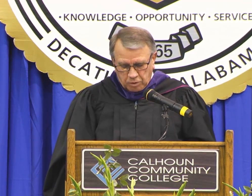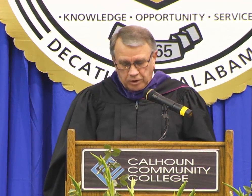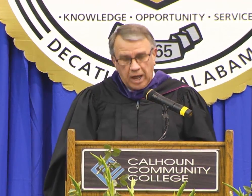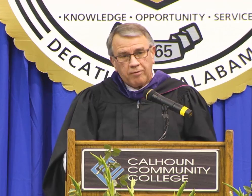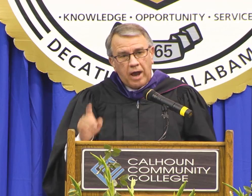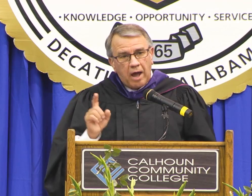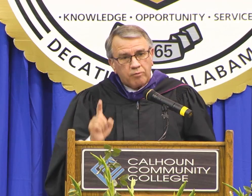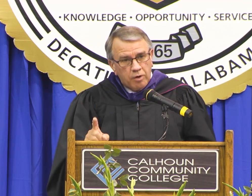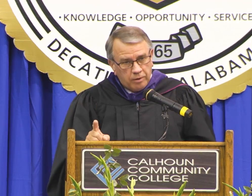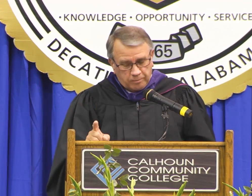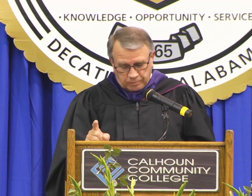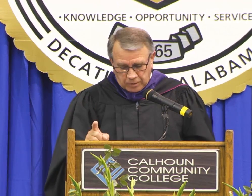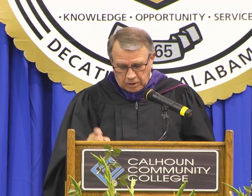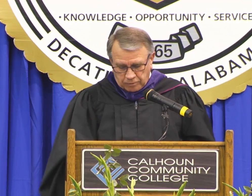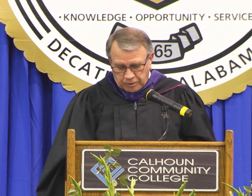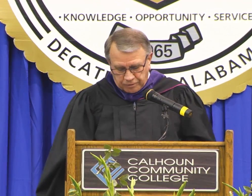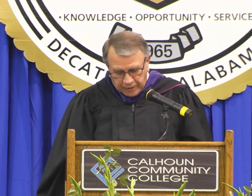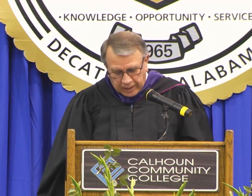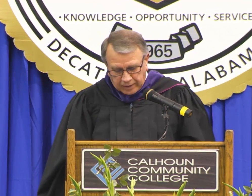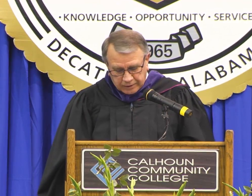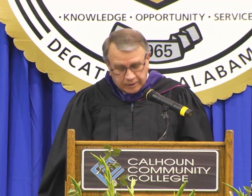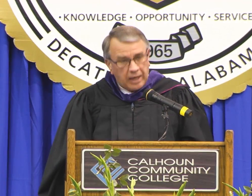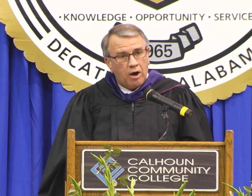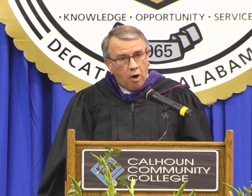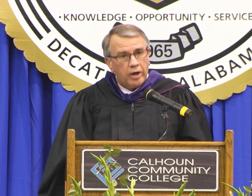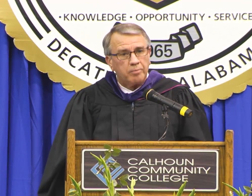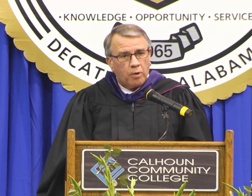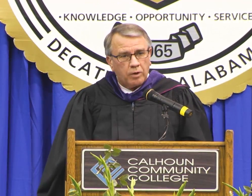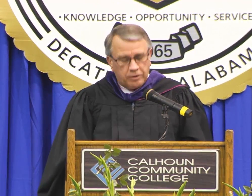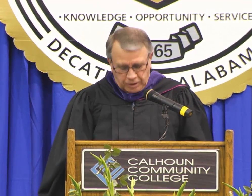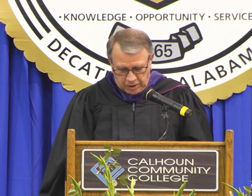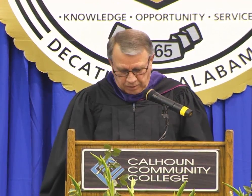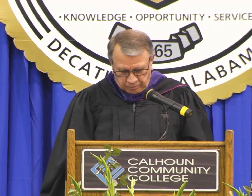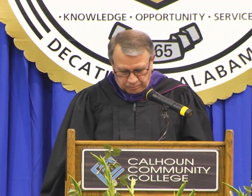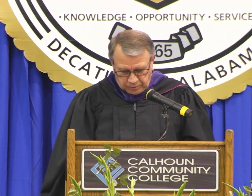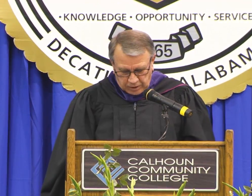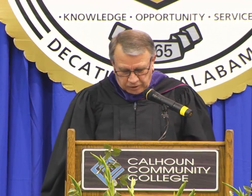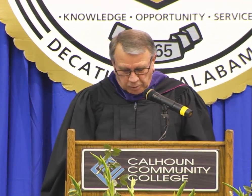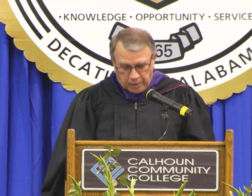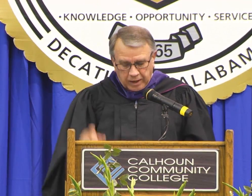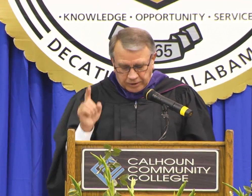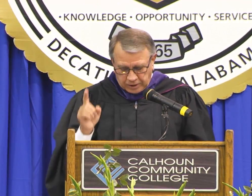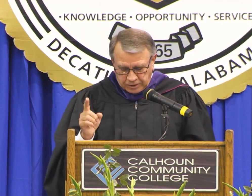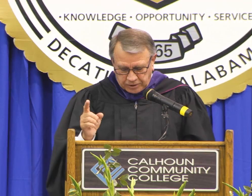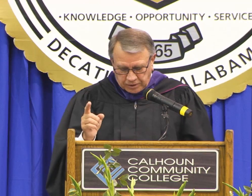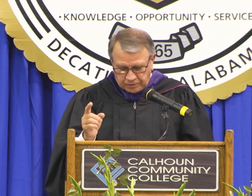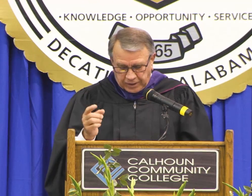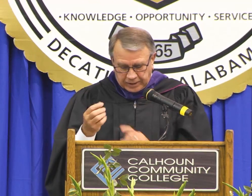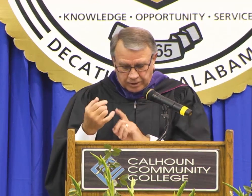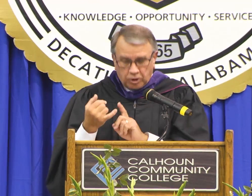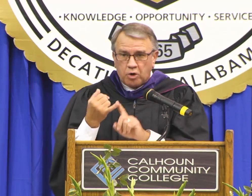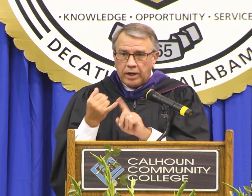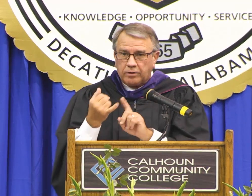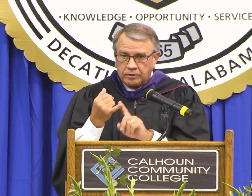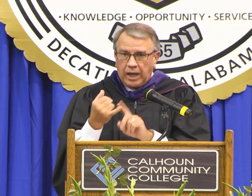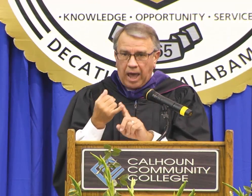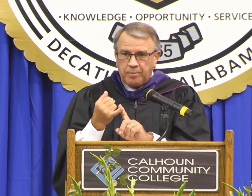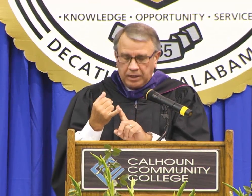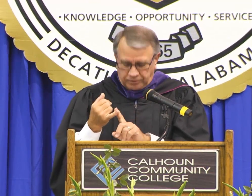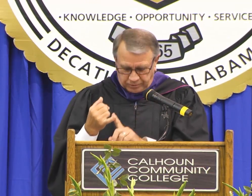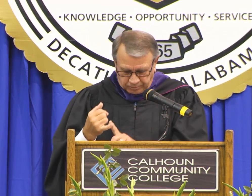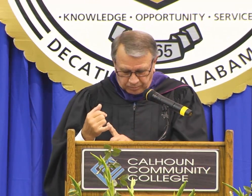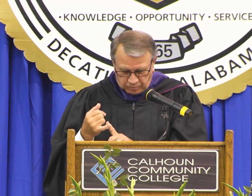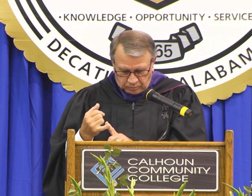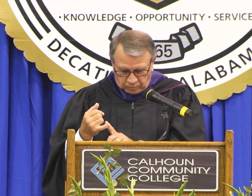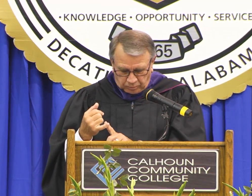you will never have room for the things that are important to you. So pay attention to the things that are critical to